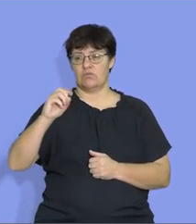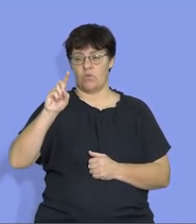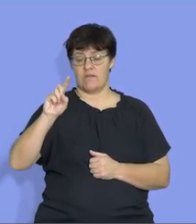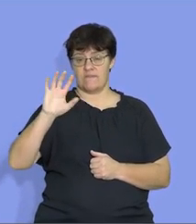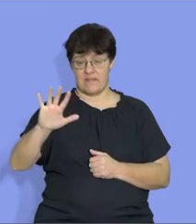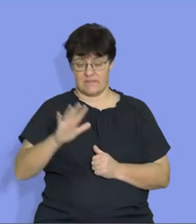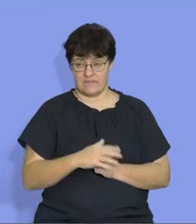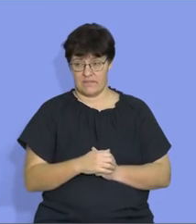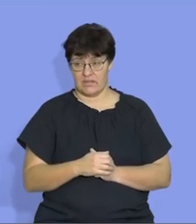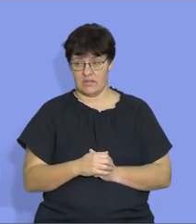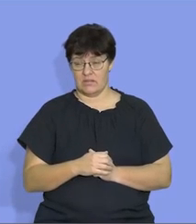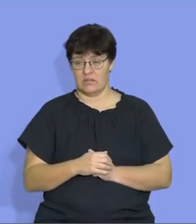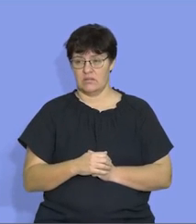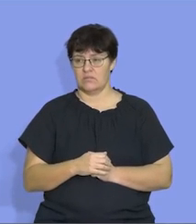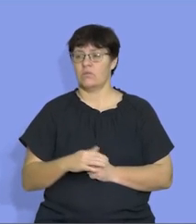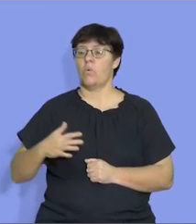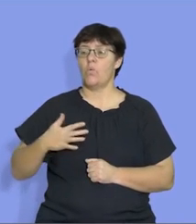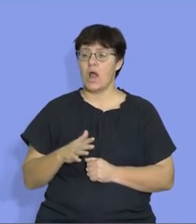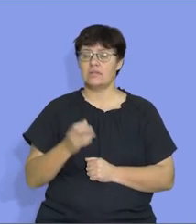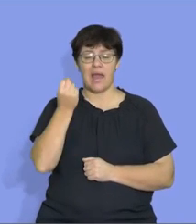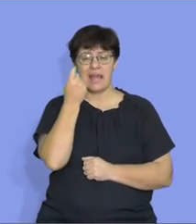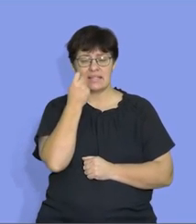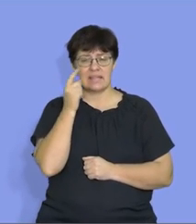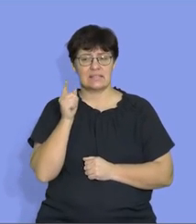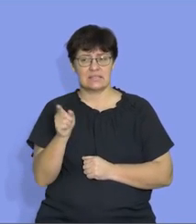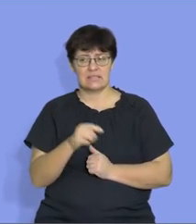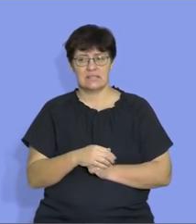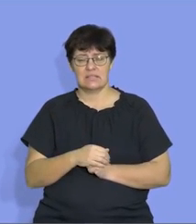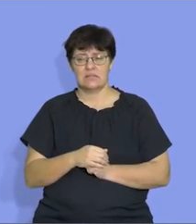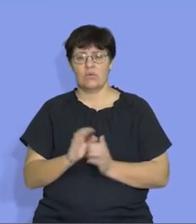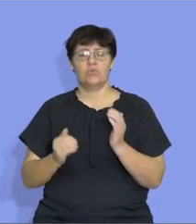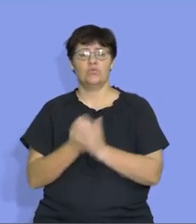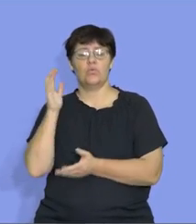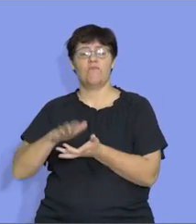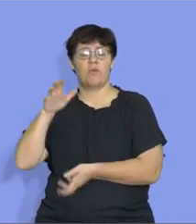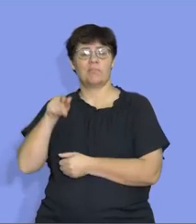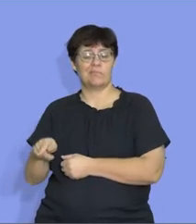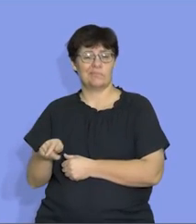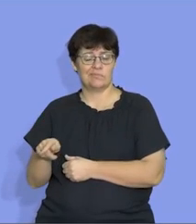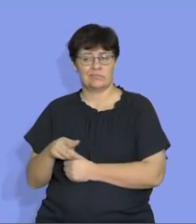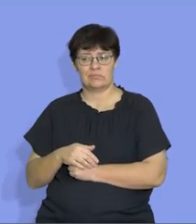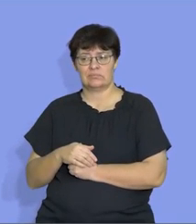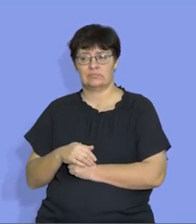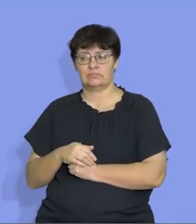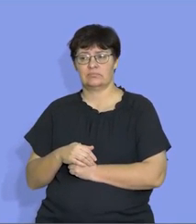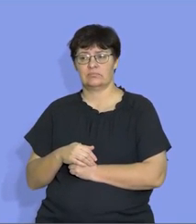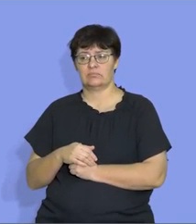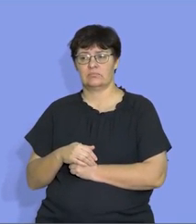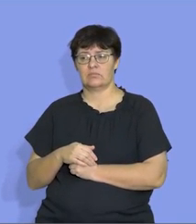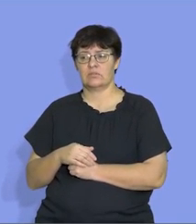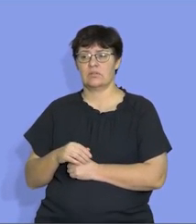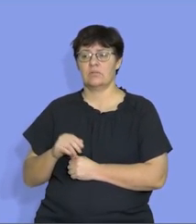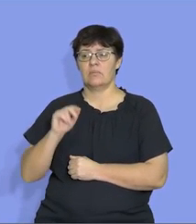0.015. Okay, now we want to understand what's the new volume. This is going to give us an indication of how